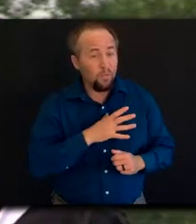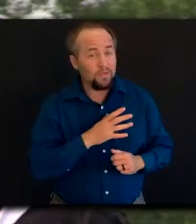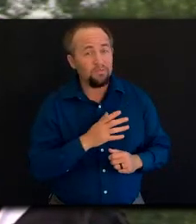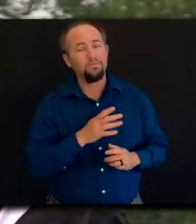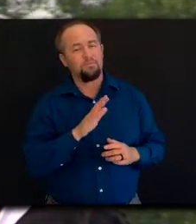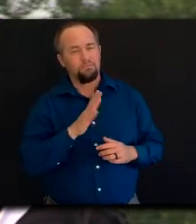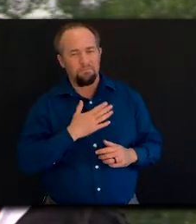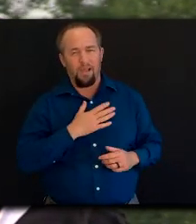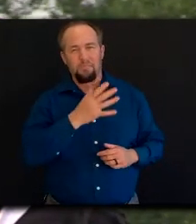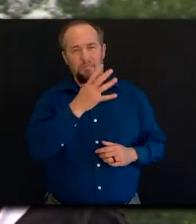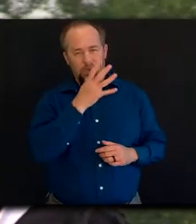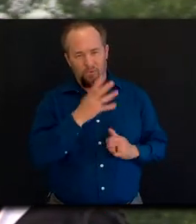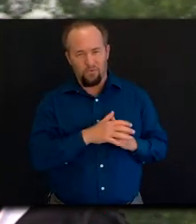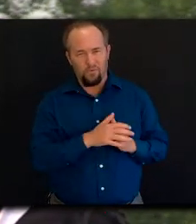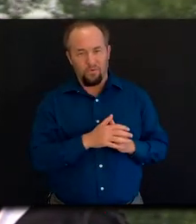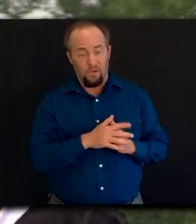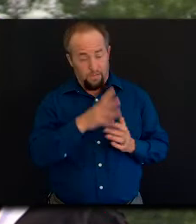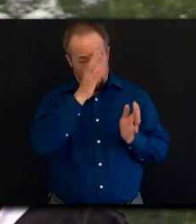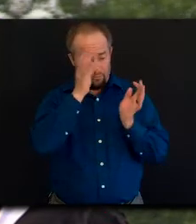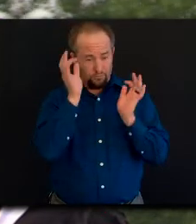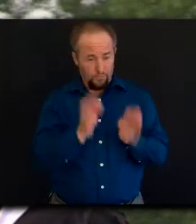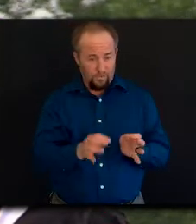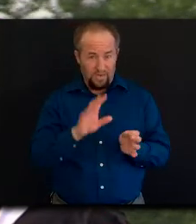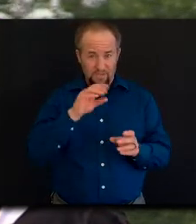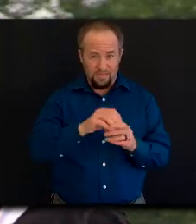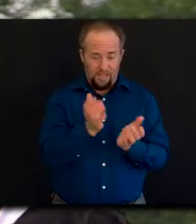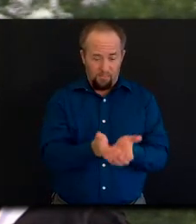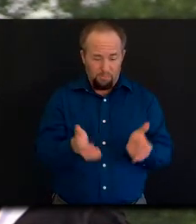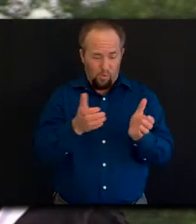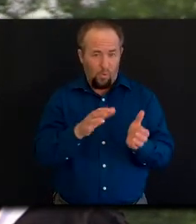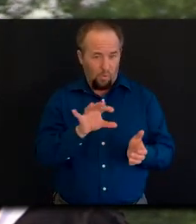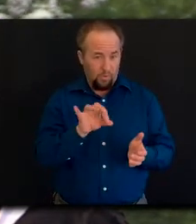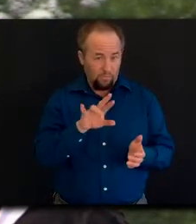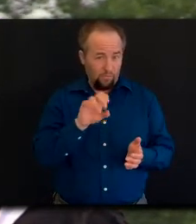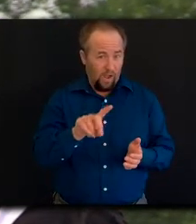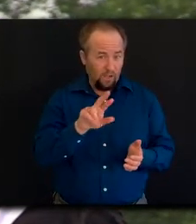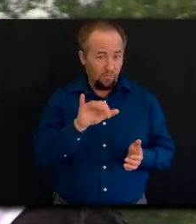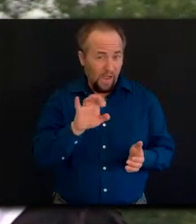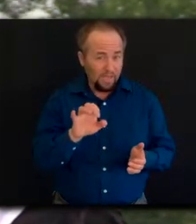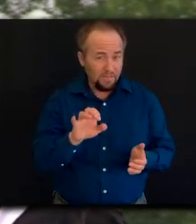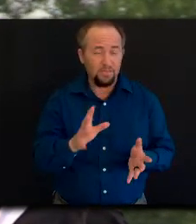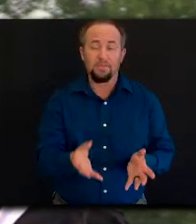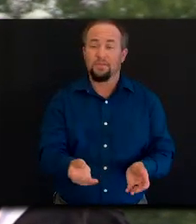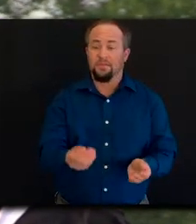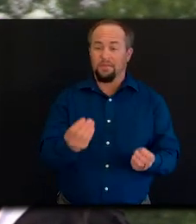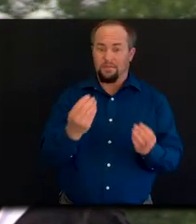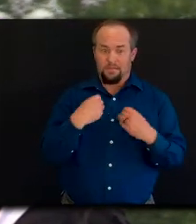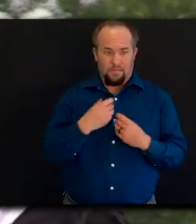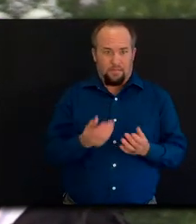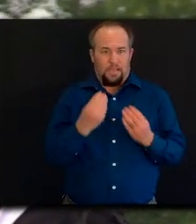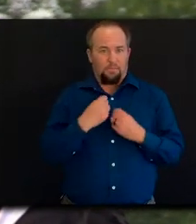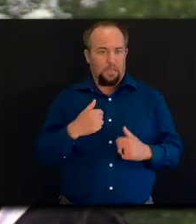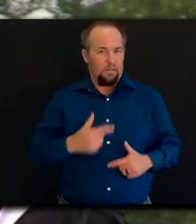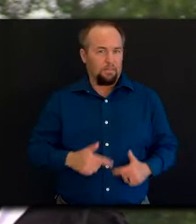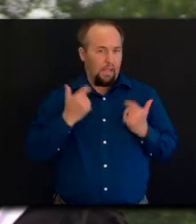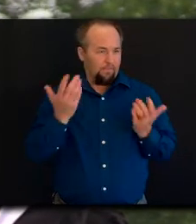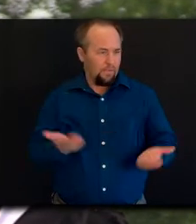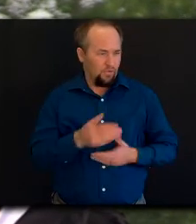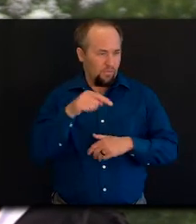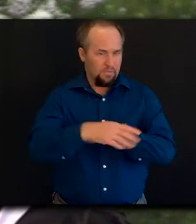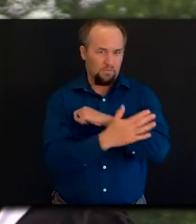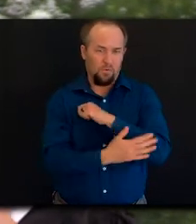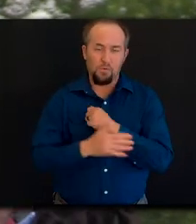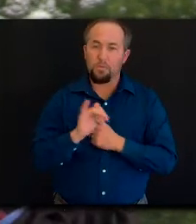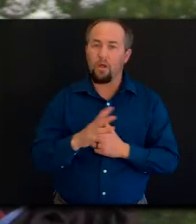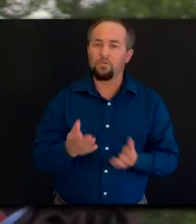determination that that bowl of fried rice gave her rippled outwards, not only giving me a life in this country, but giving me